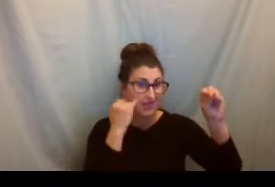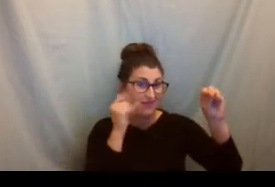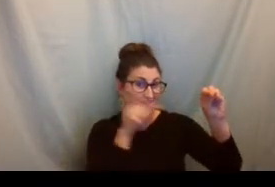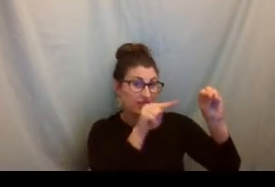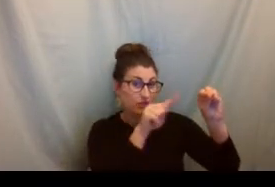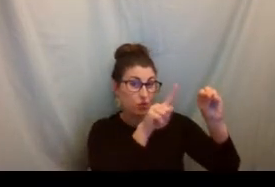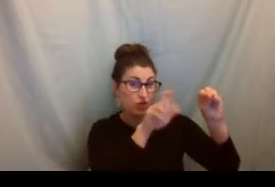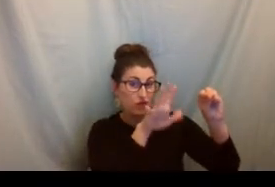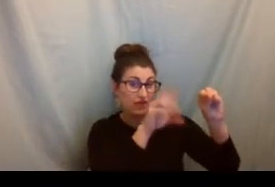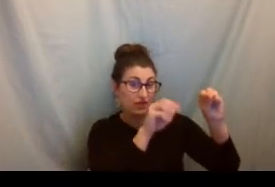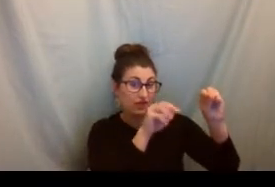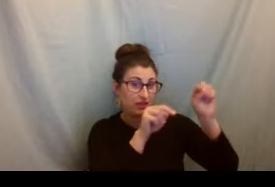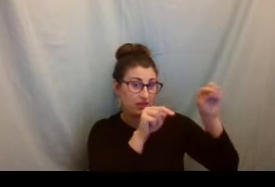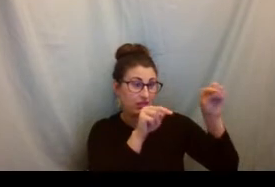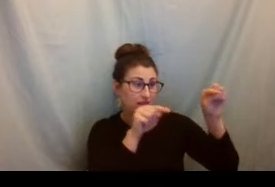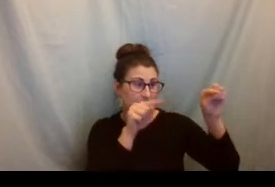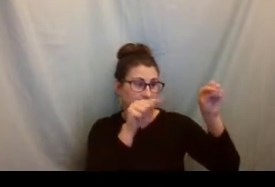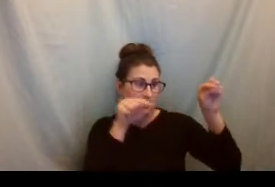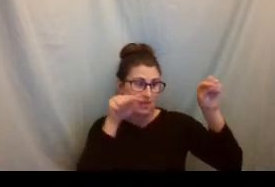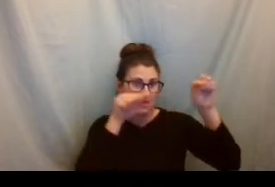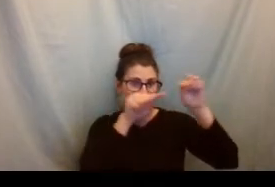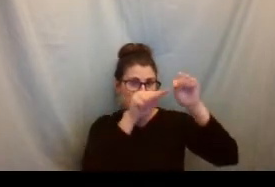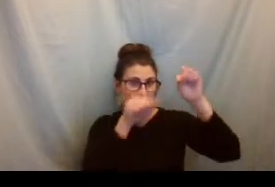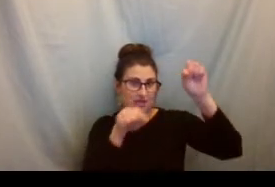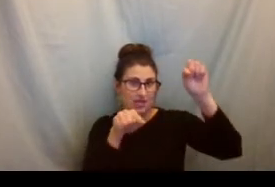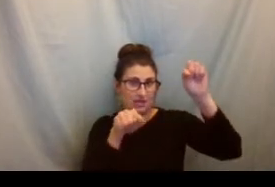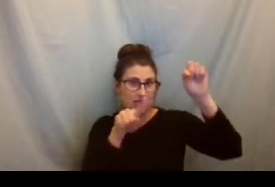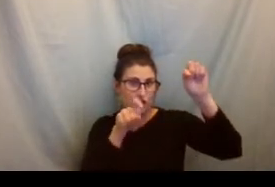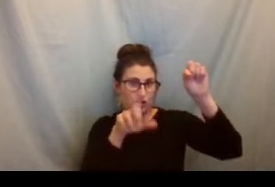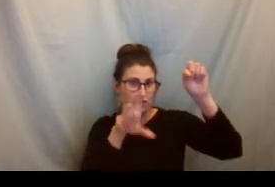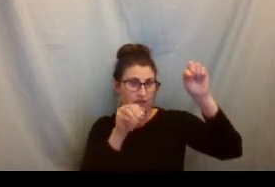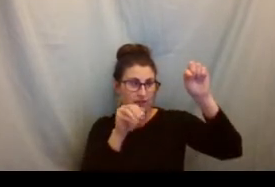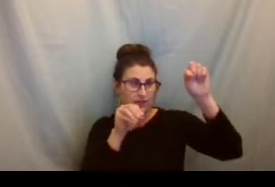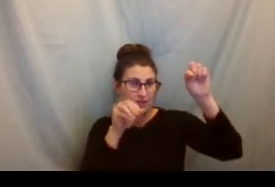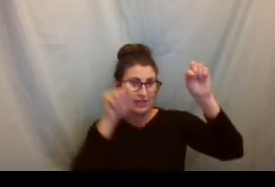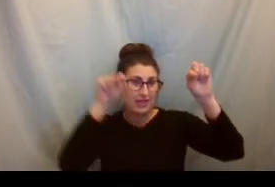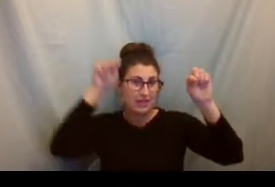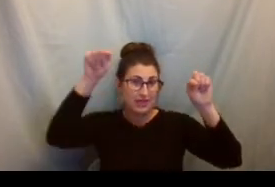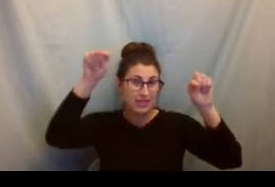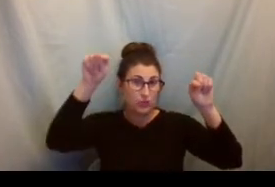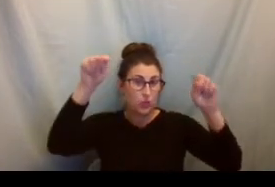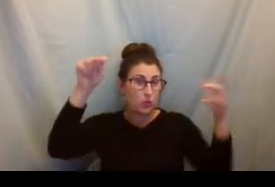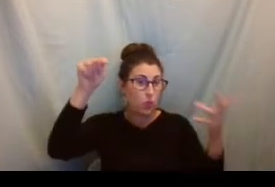is 150, this is 150. What is this one right here?